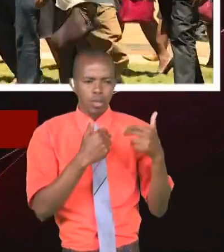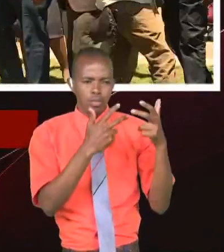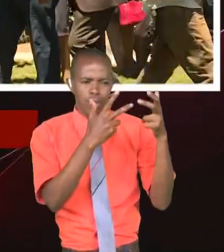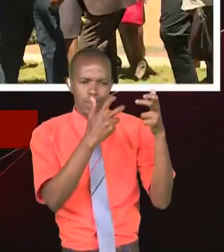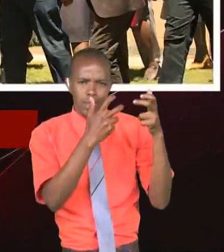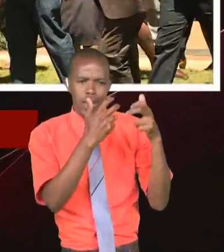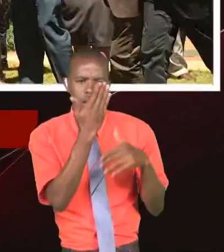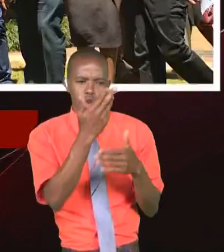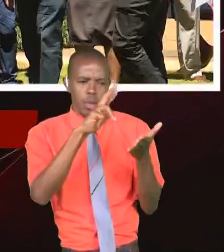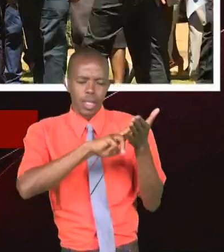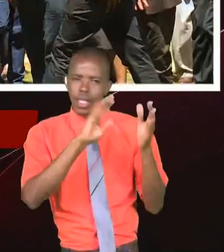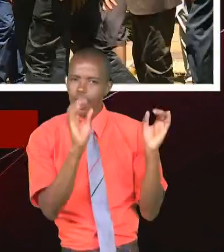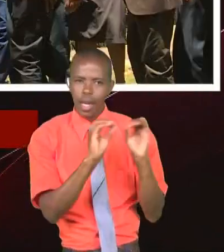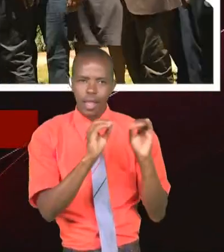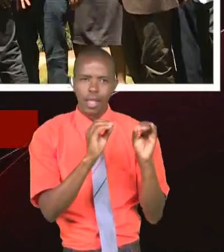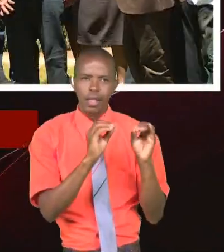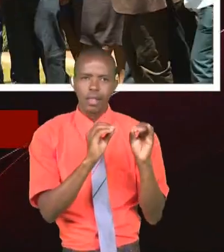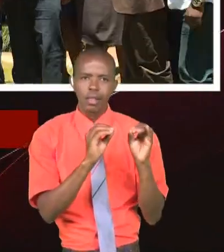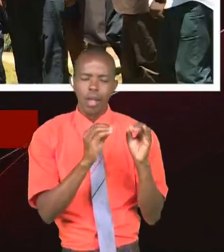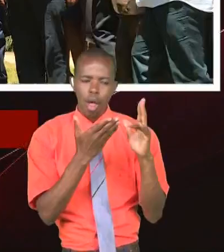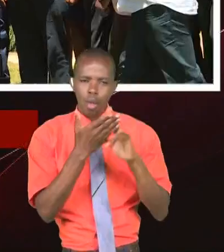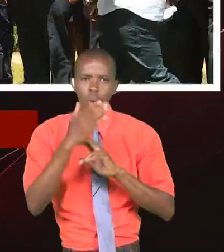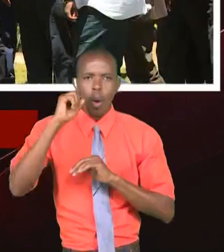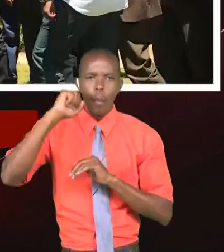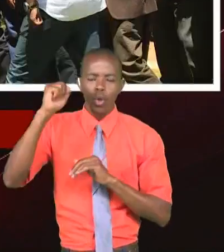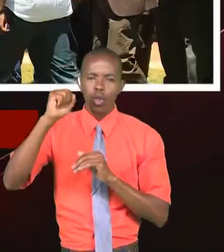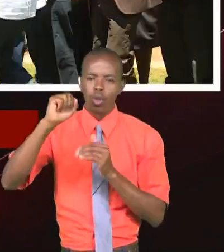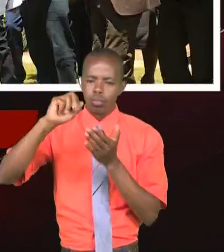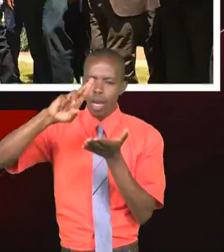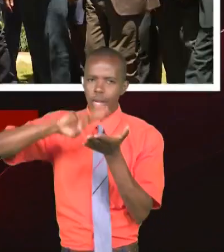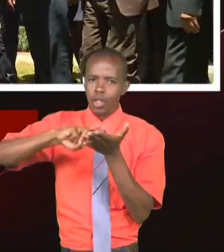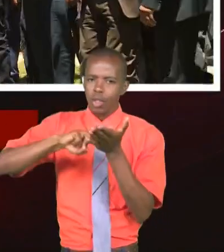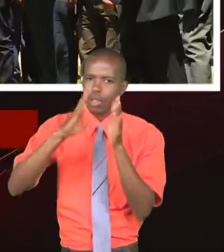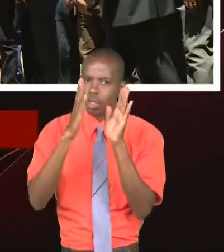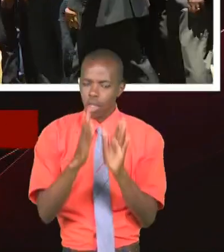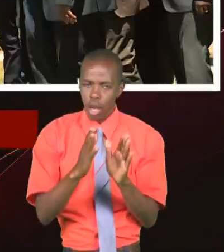document was not registered with the Register of Political Parties. That is why